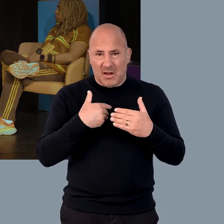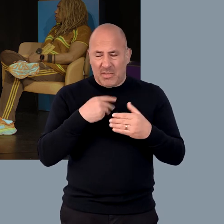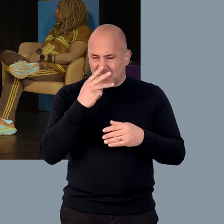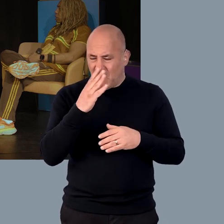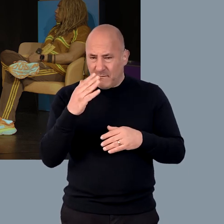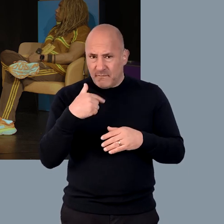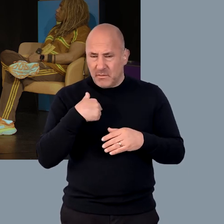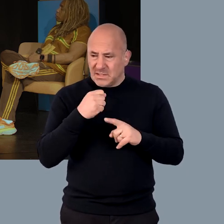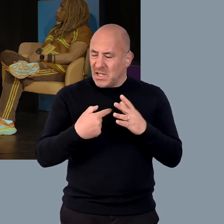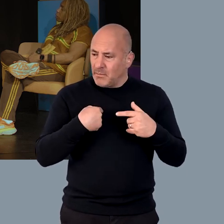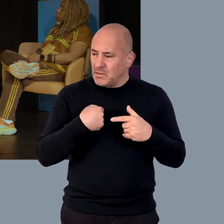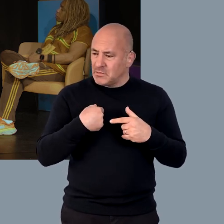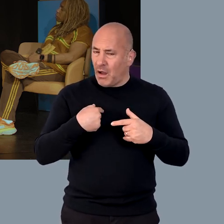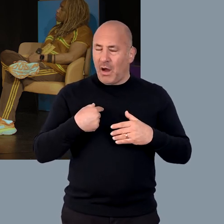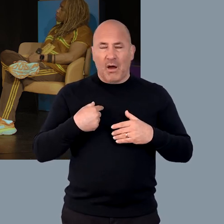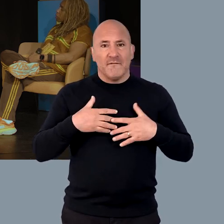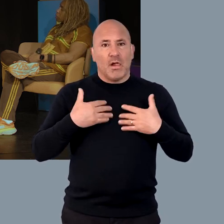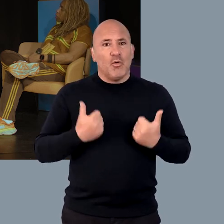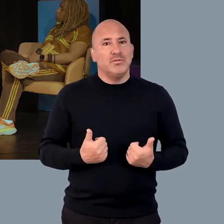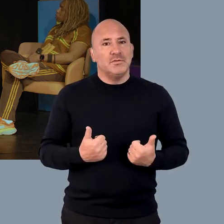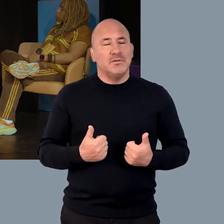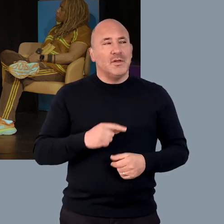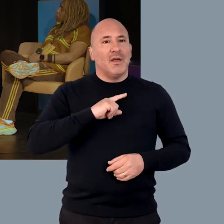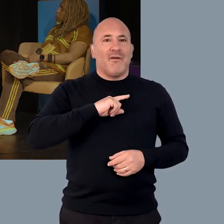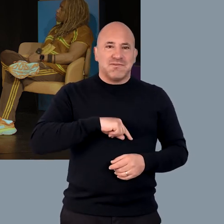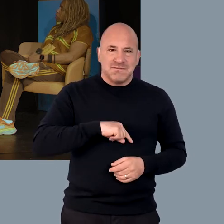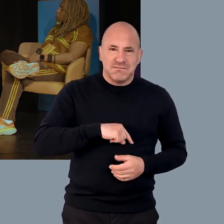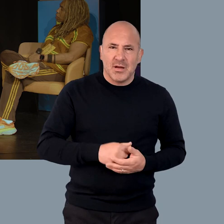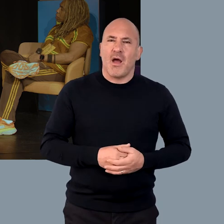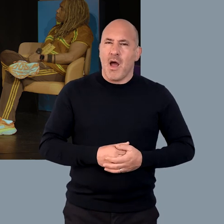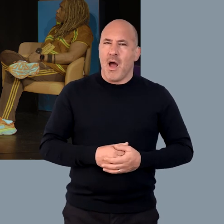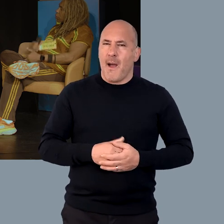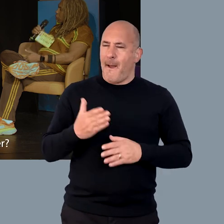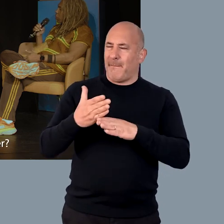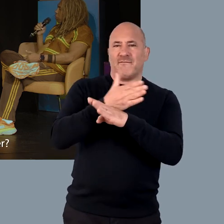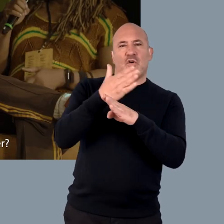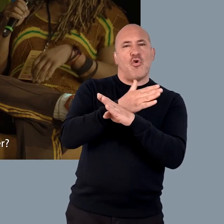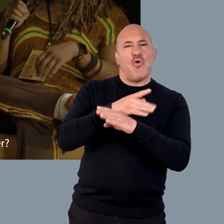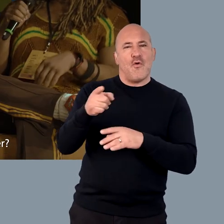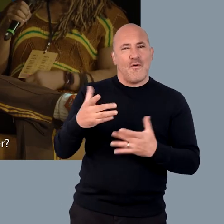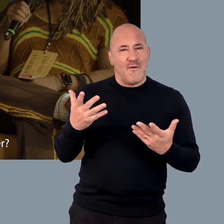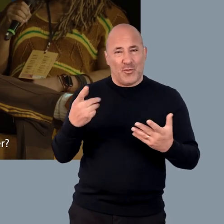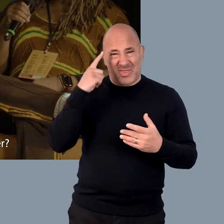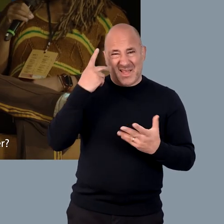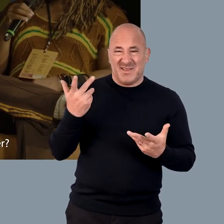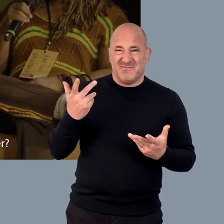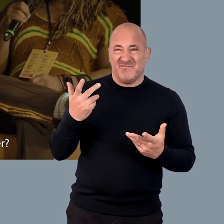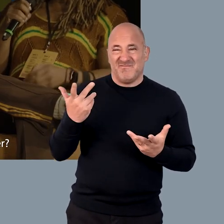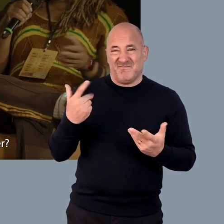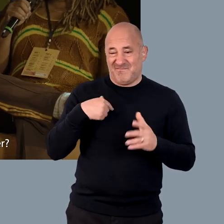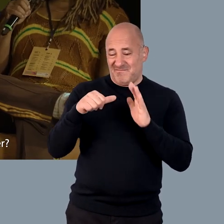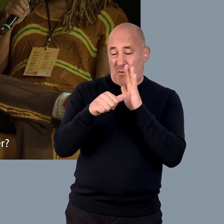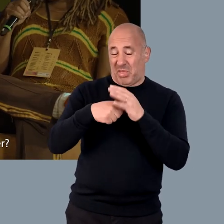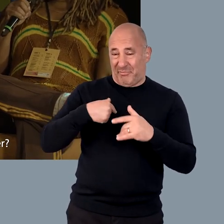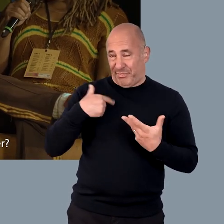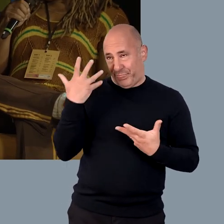really liberating to go. Oh, yeah, I have a disability It's quite it's quite a relief actually. What did you think before did you think I'm